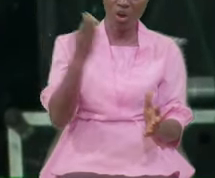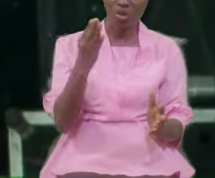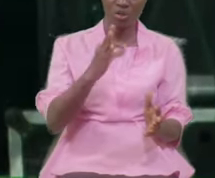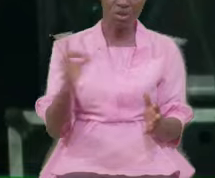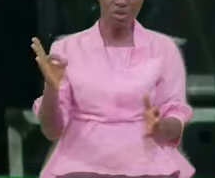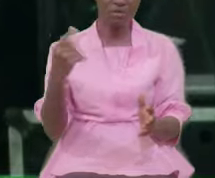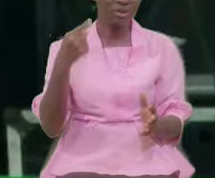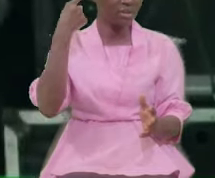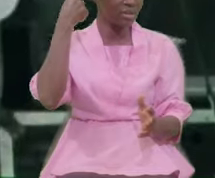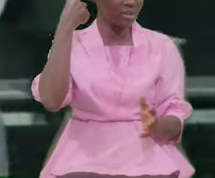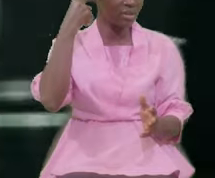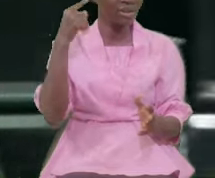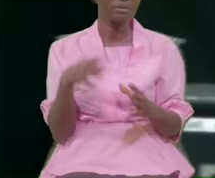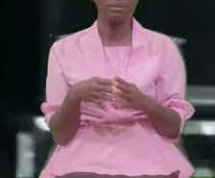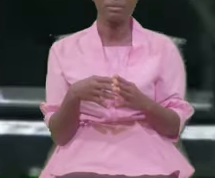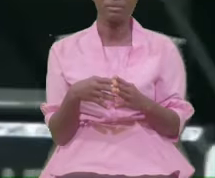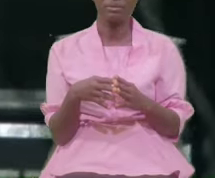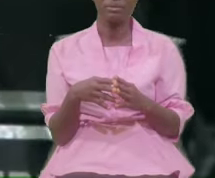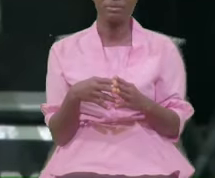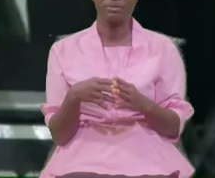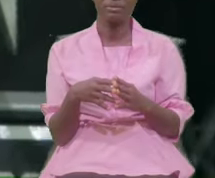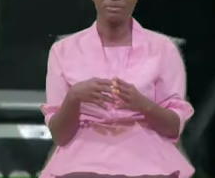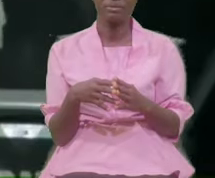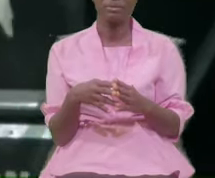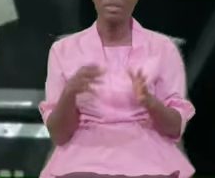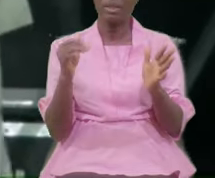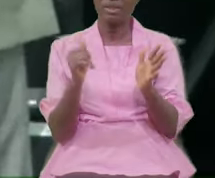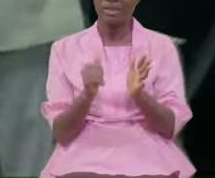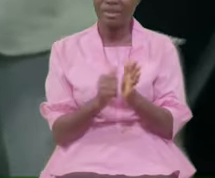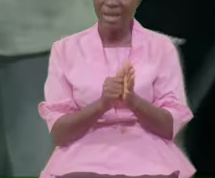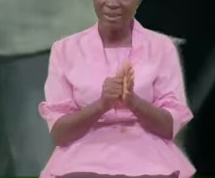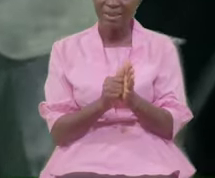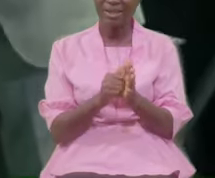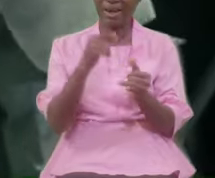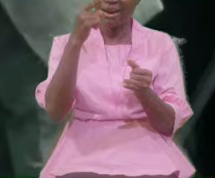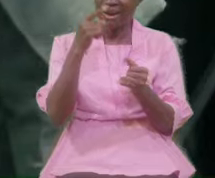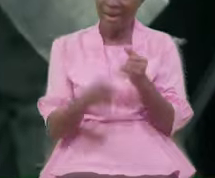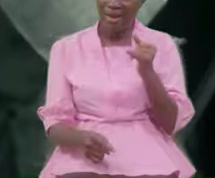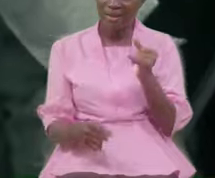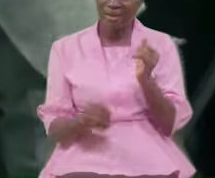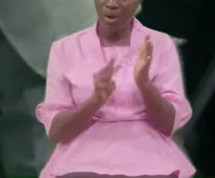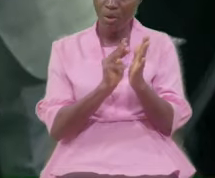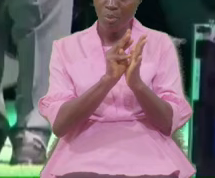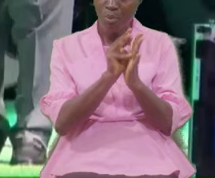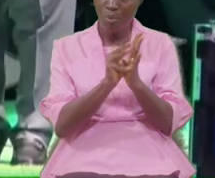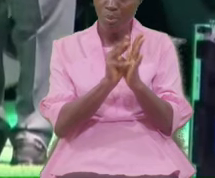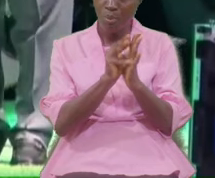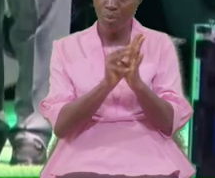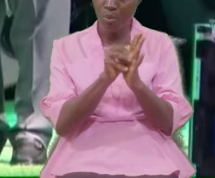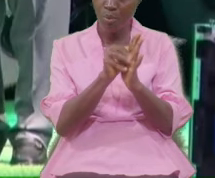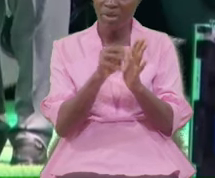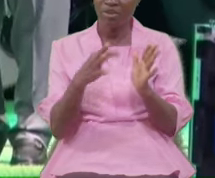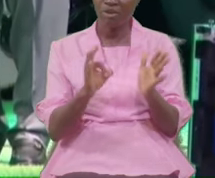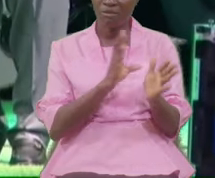isap that very last moment of Christ on earth is down